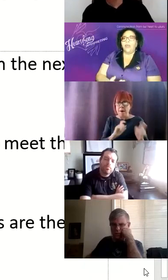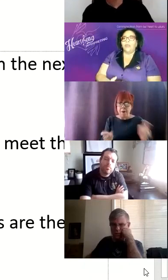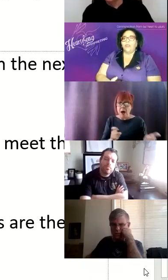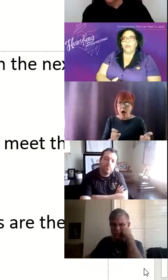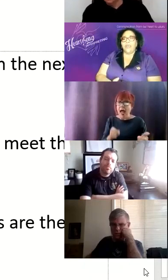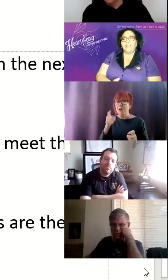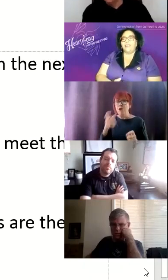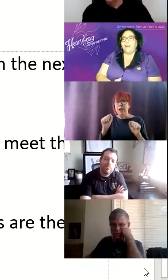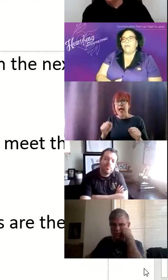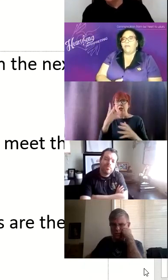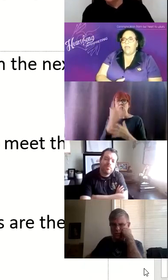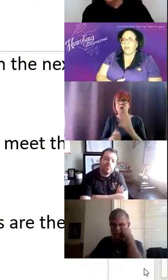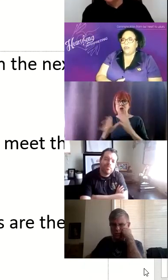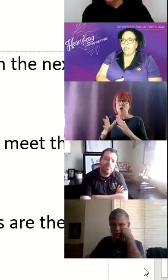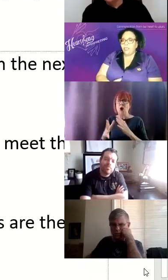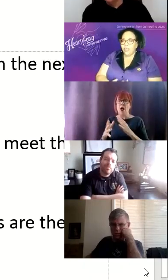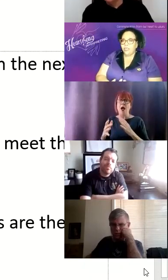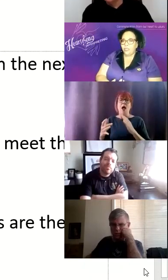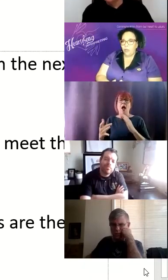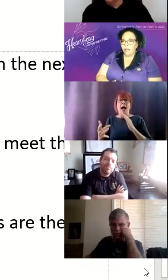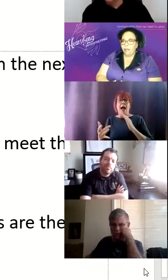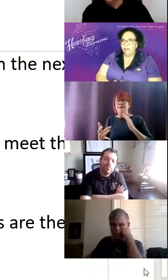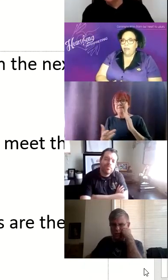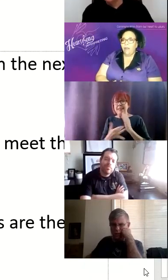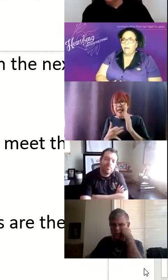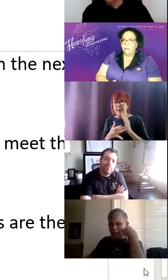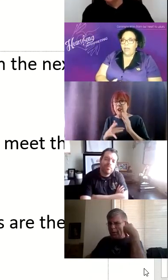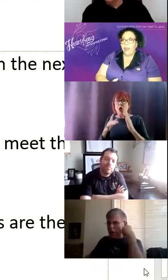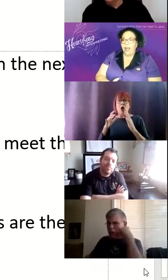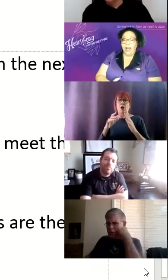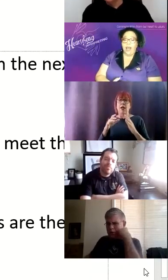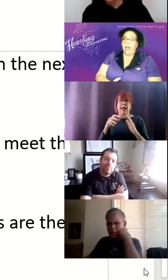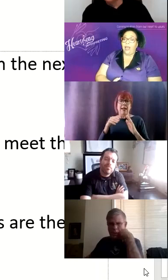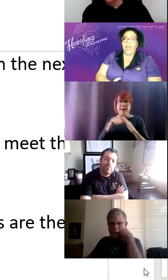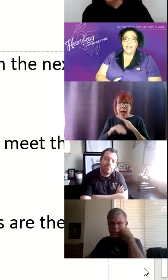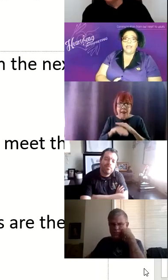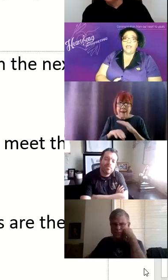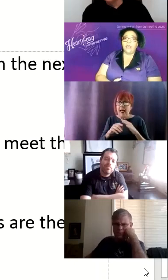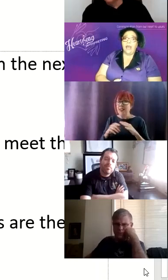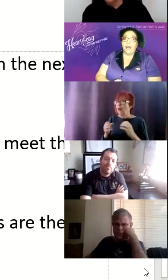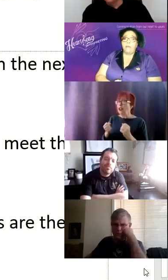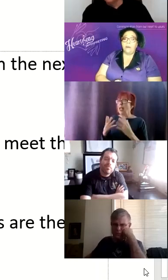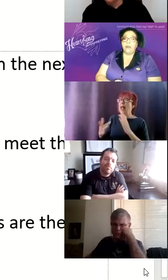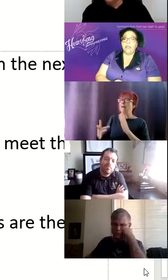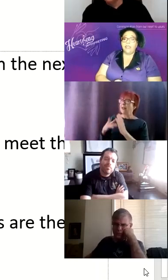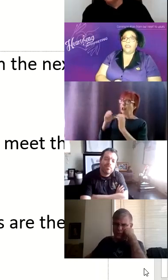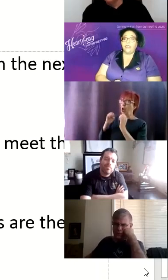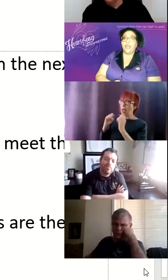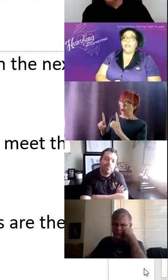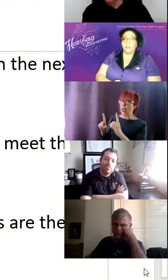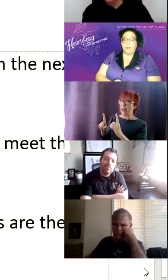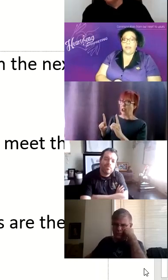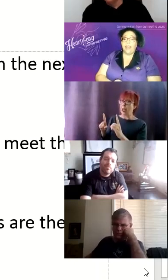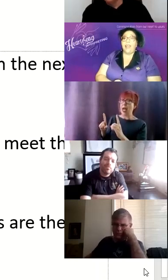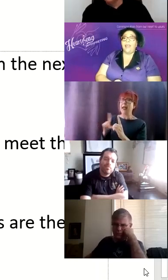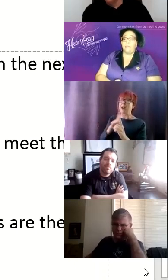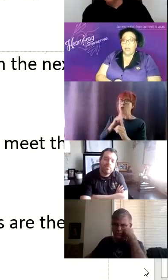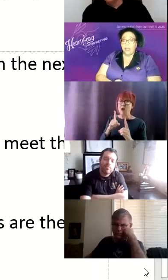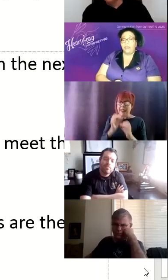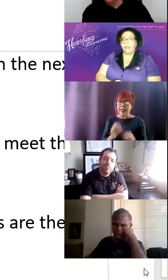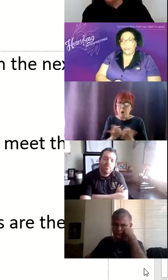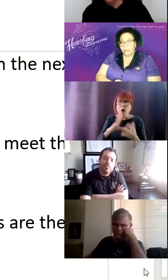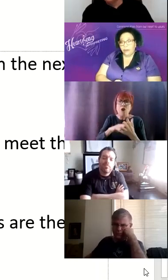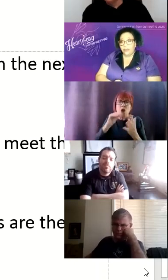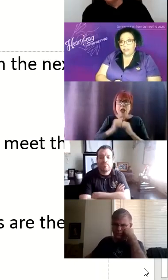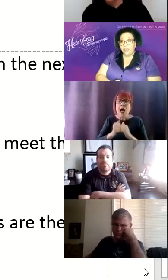using. So it's a lot of technical education as well, but I can't tell you how important it is to learn how to spotlight and